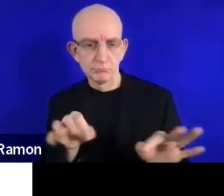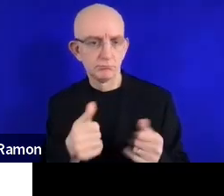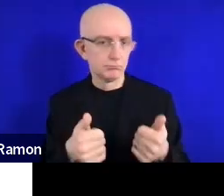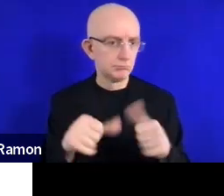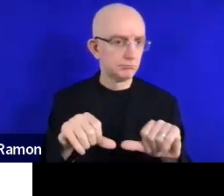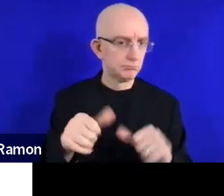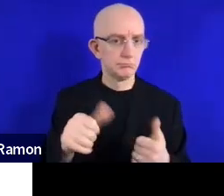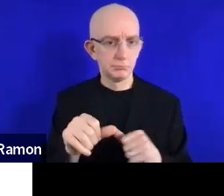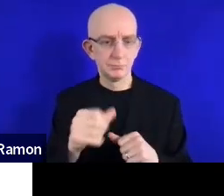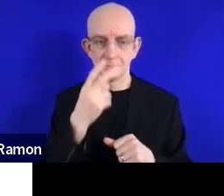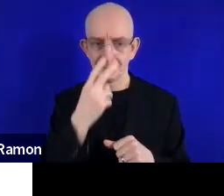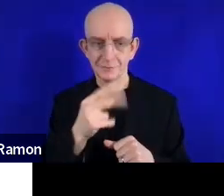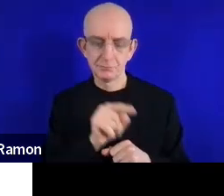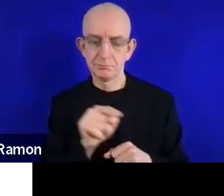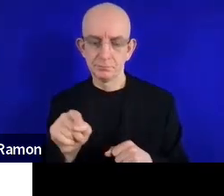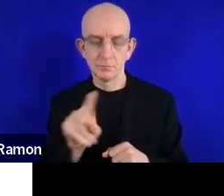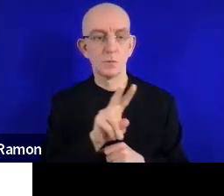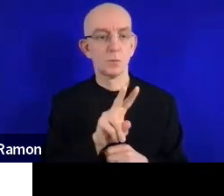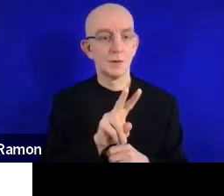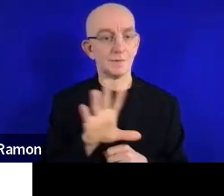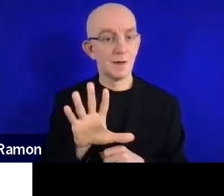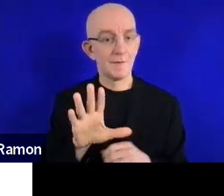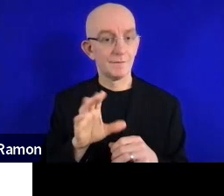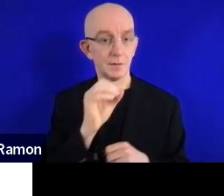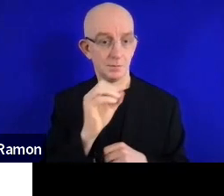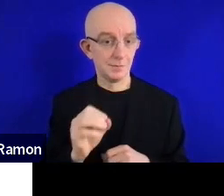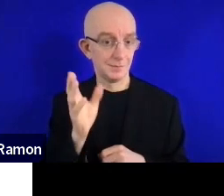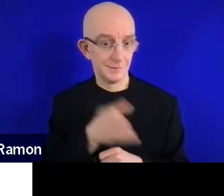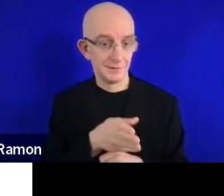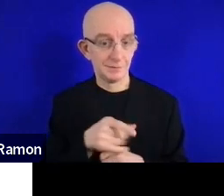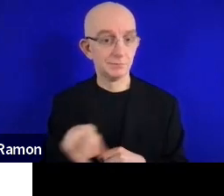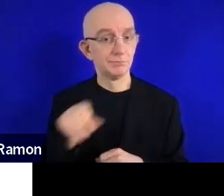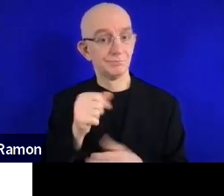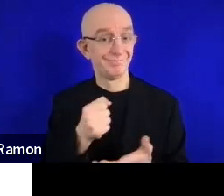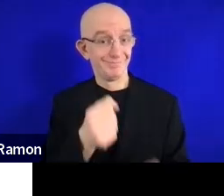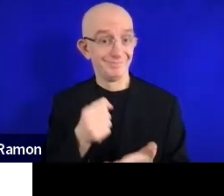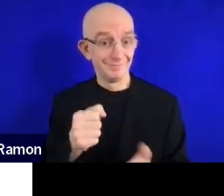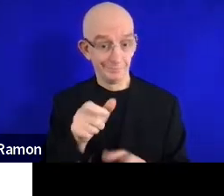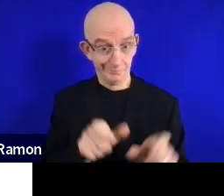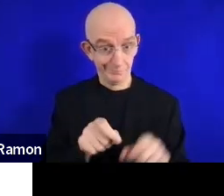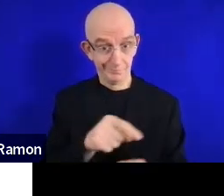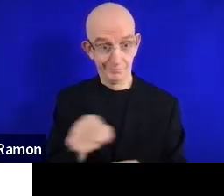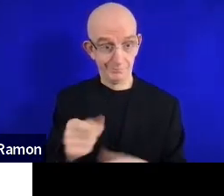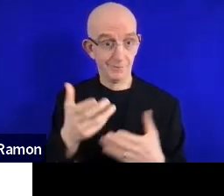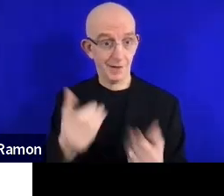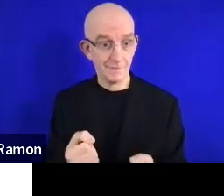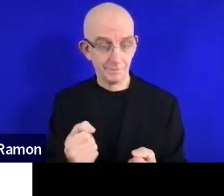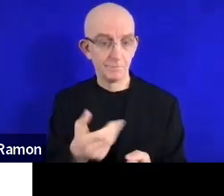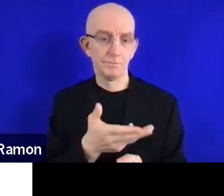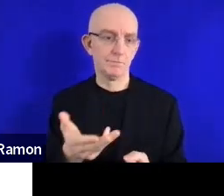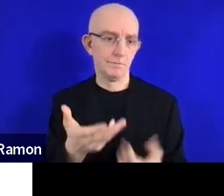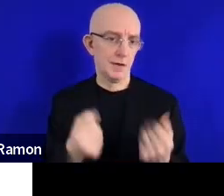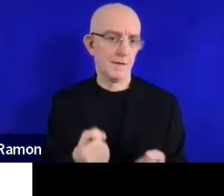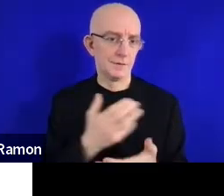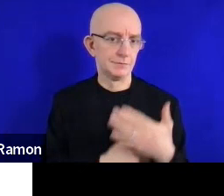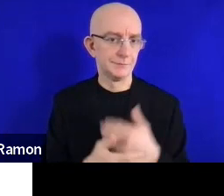Similarly, older persons with disabilities were found to be more vulnerable than the other persons without a disability.